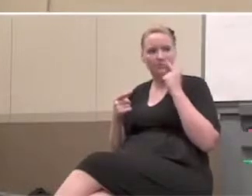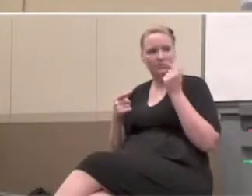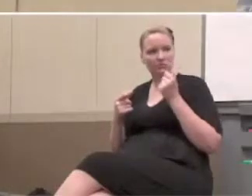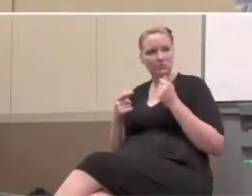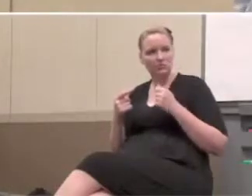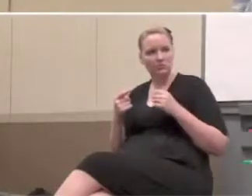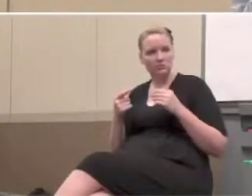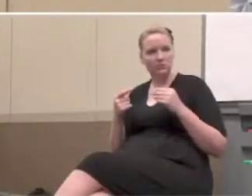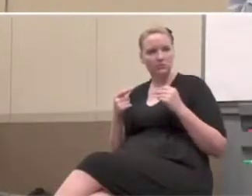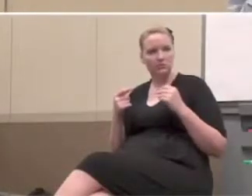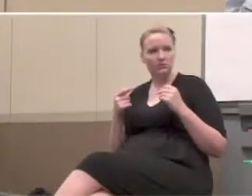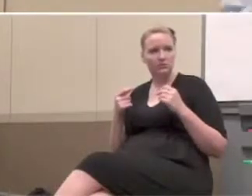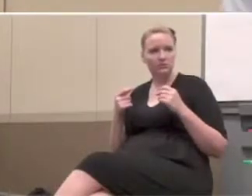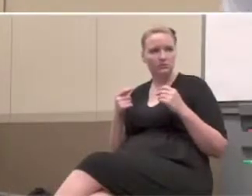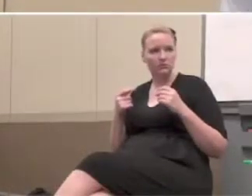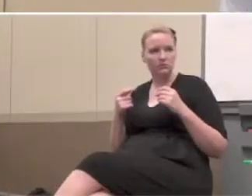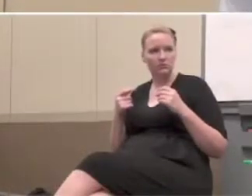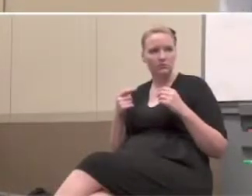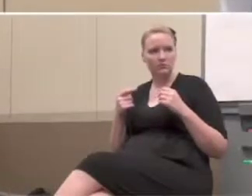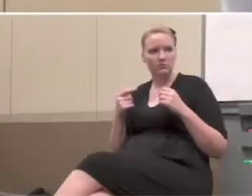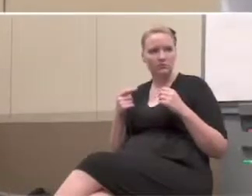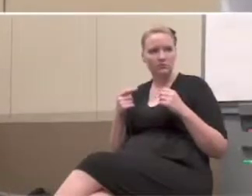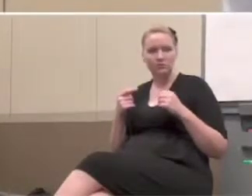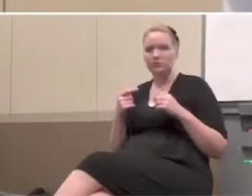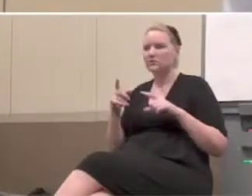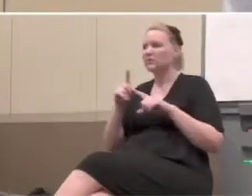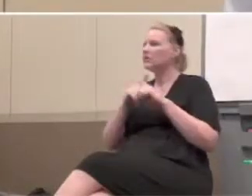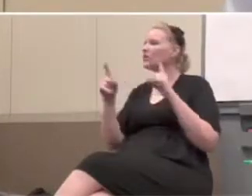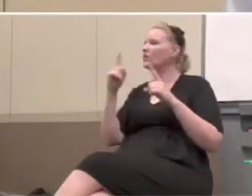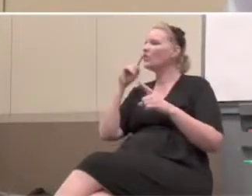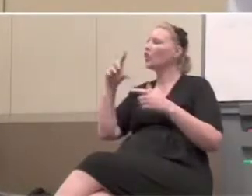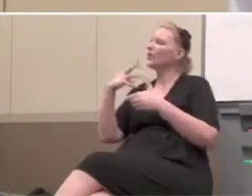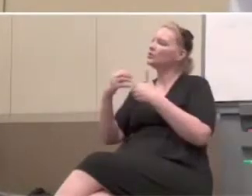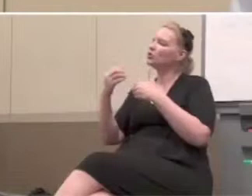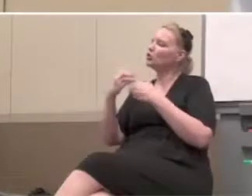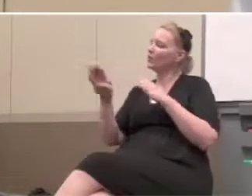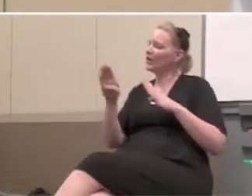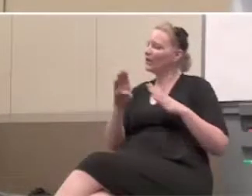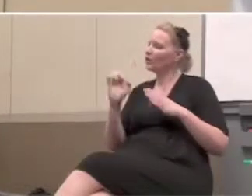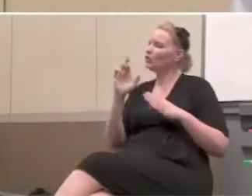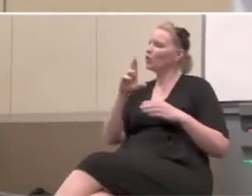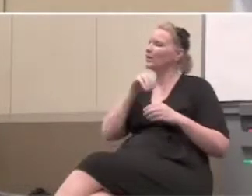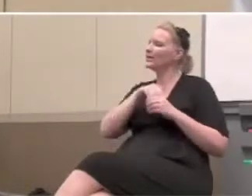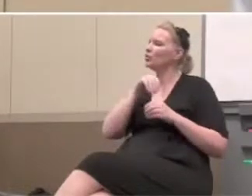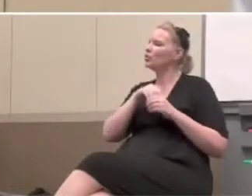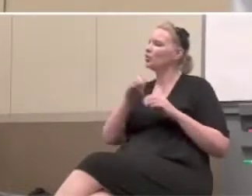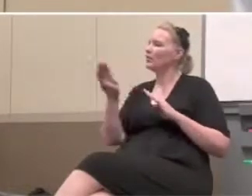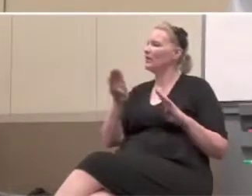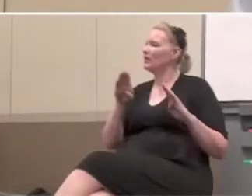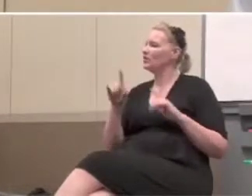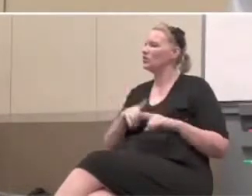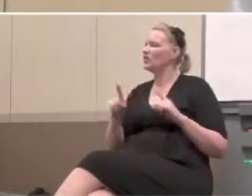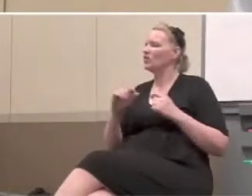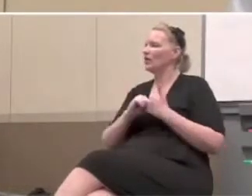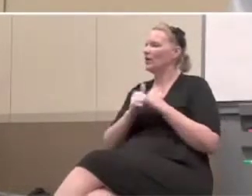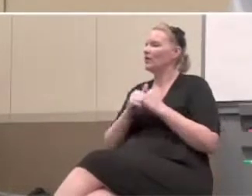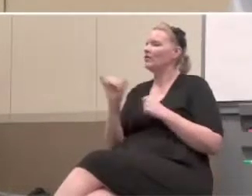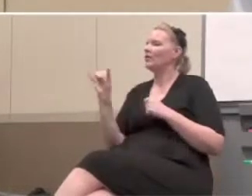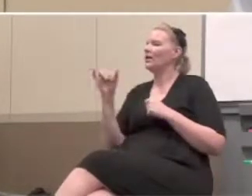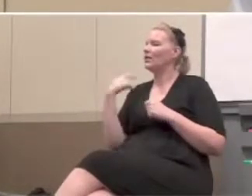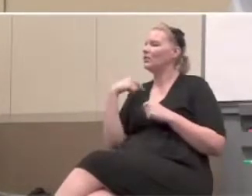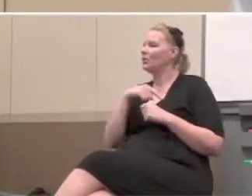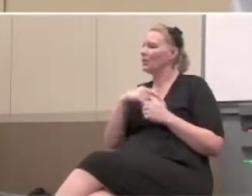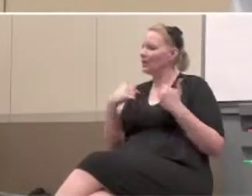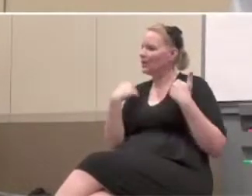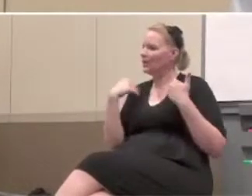had a question. How is this different for externalizing behaviors versus internalizing behaviors? Because, like, we deal